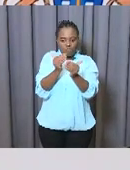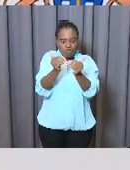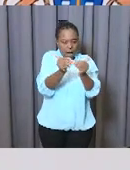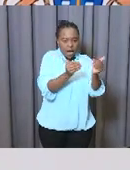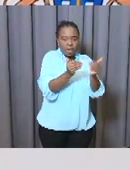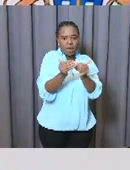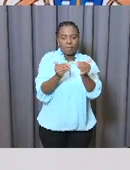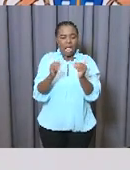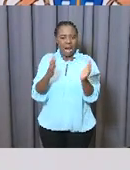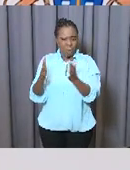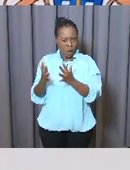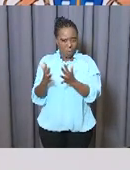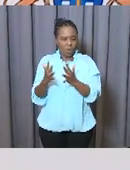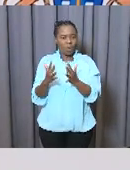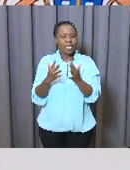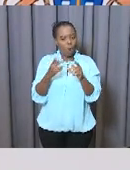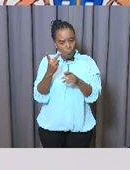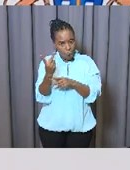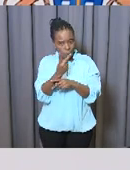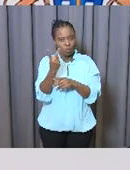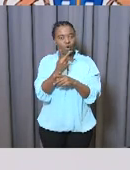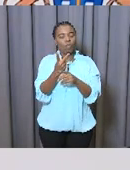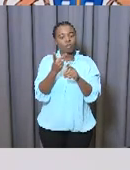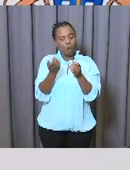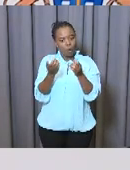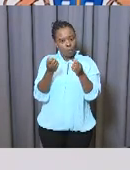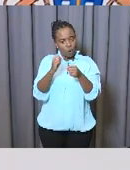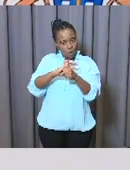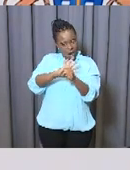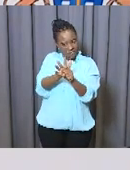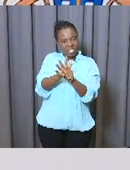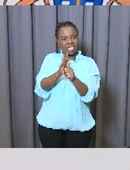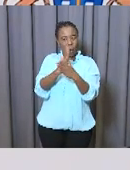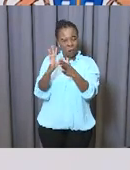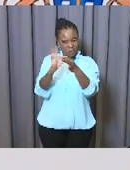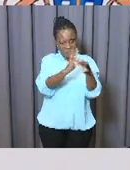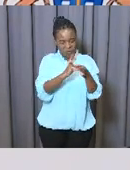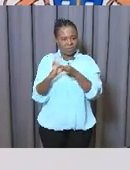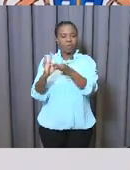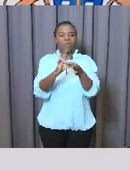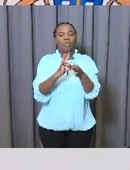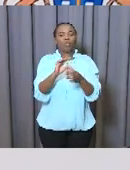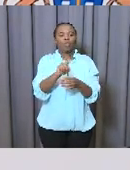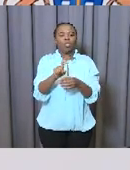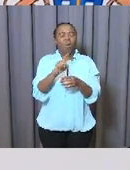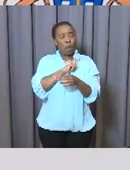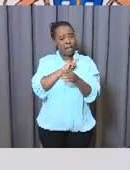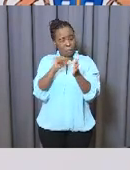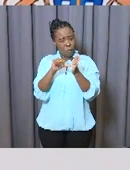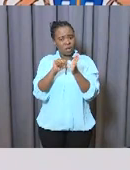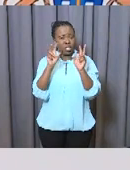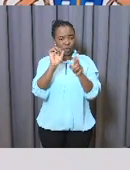those as well as we deal with COVID, so that issue of comorbidities, because that's an important